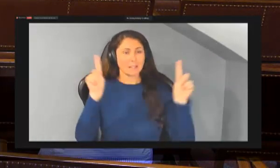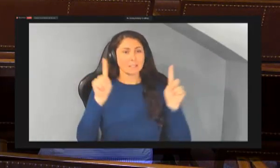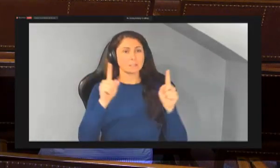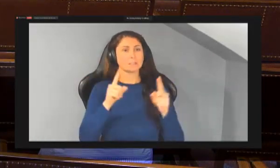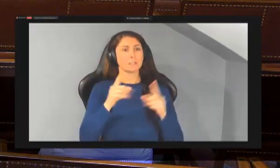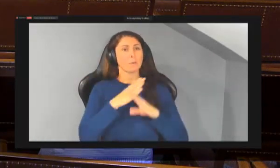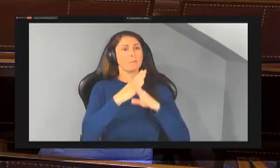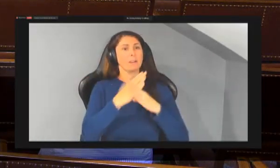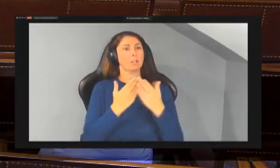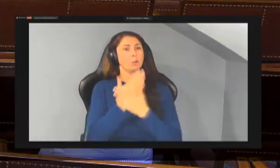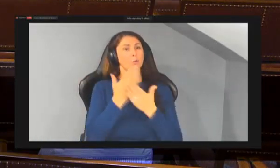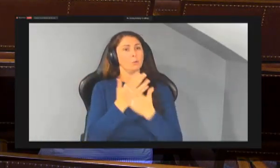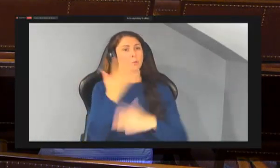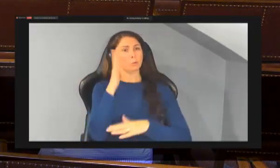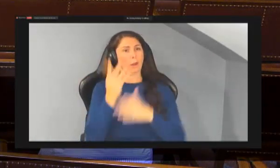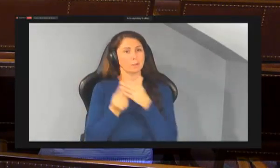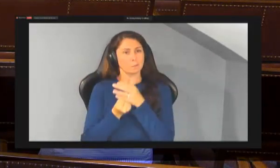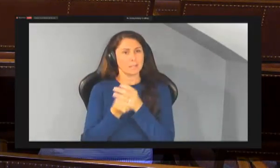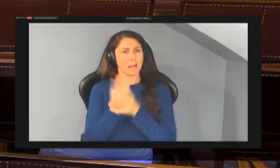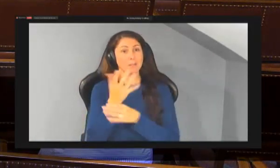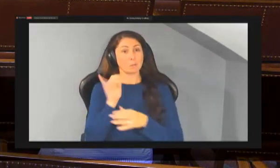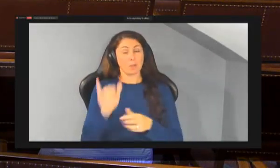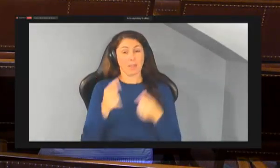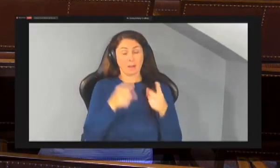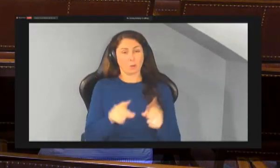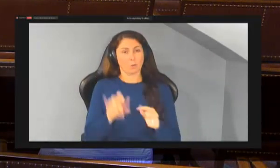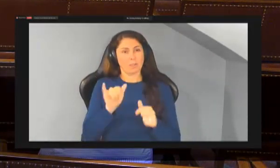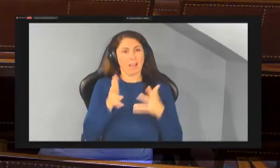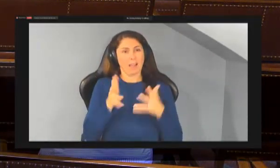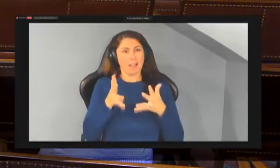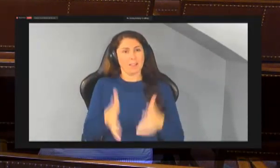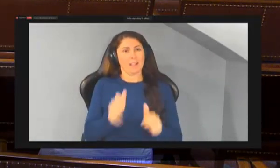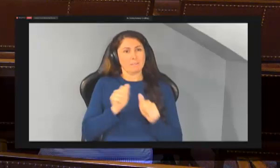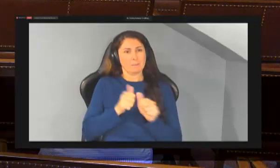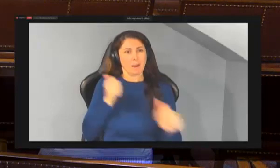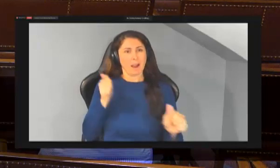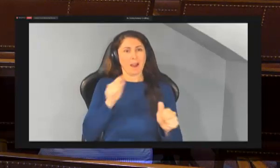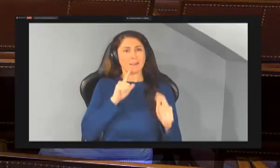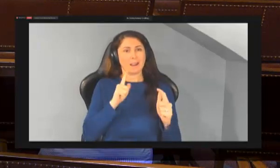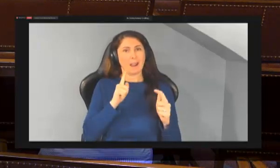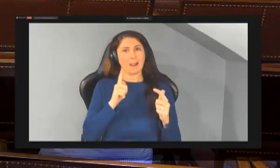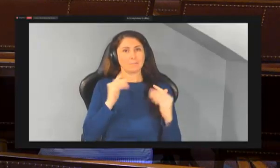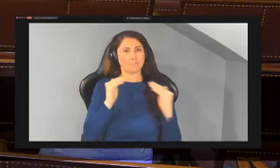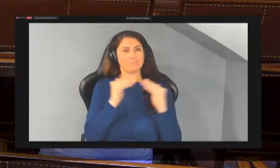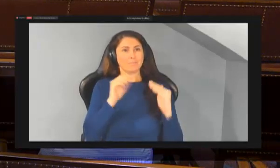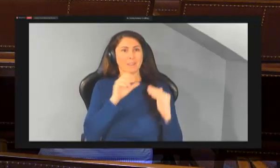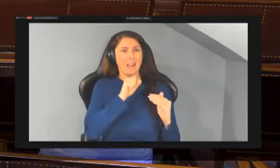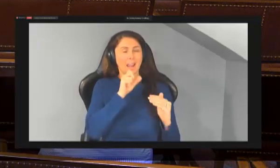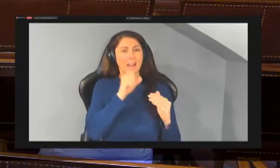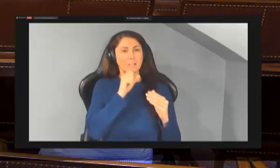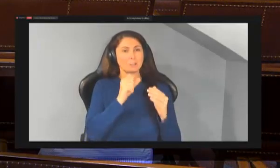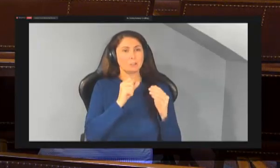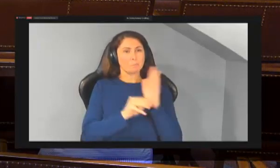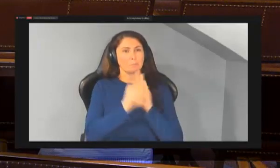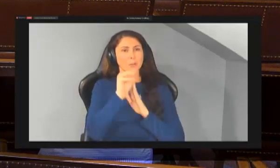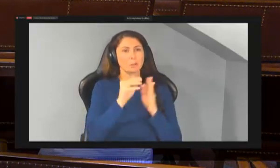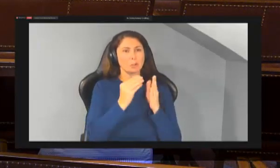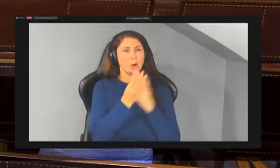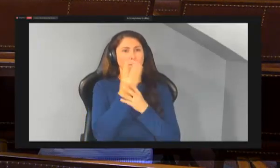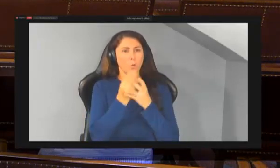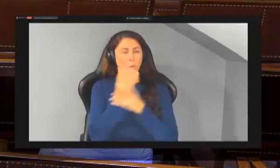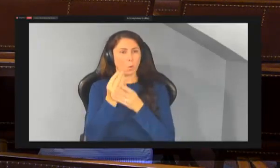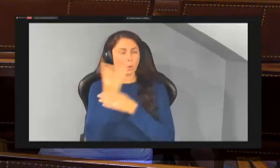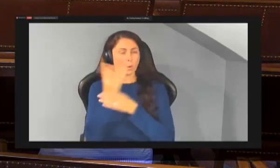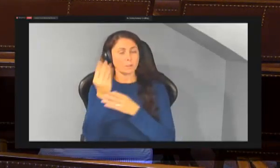from establishing. When this occurs, it leaves behind an evenly aged mature forest with few, if any, sprouting native species. And